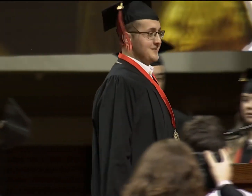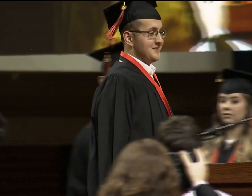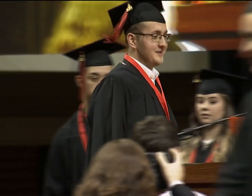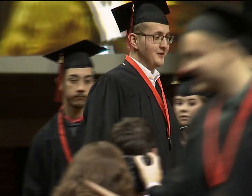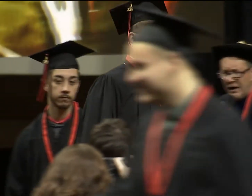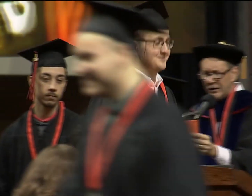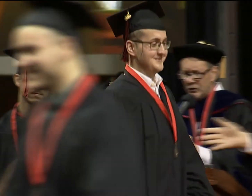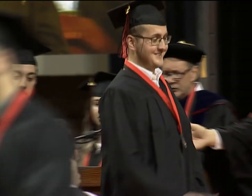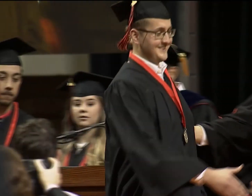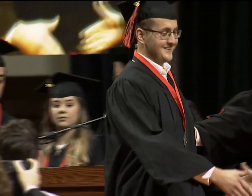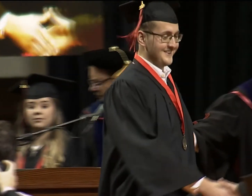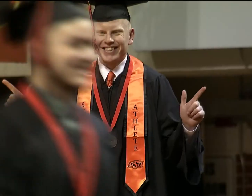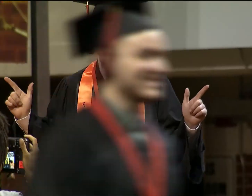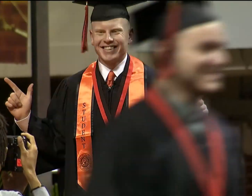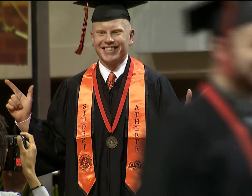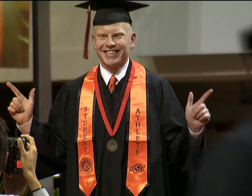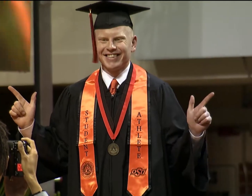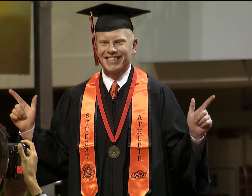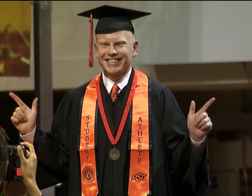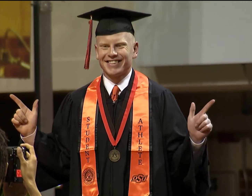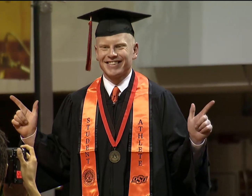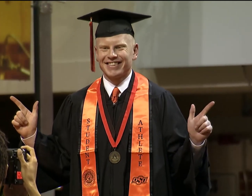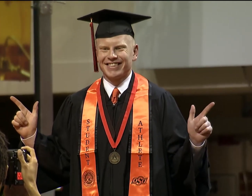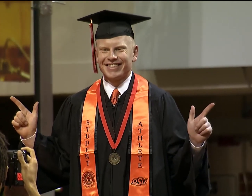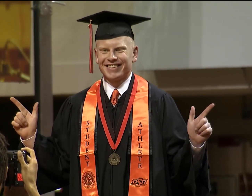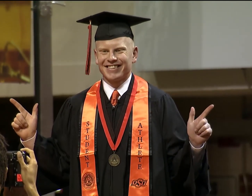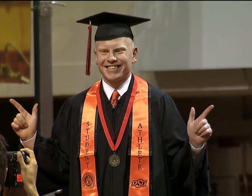Kendall Colin Ayers.